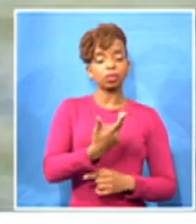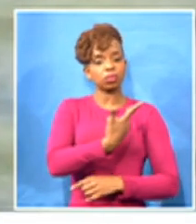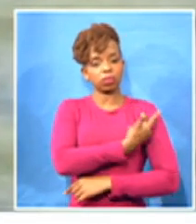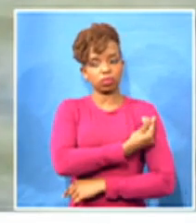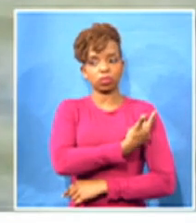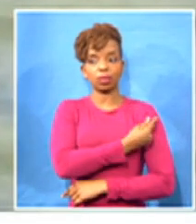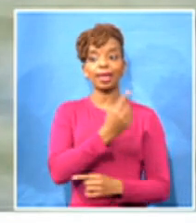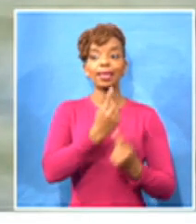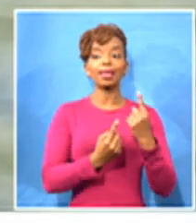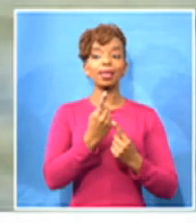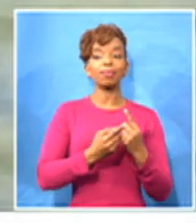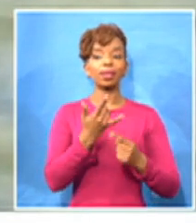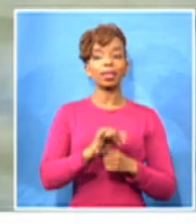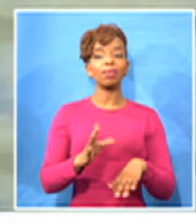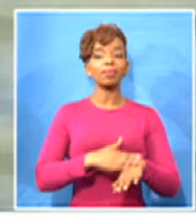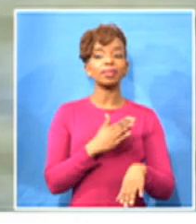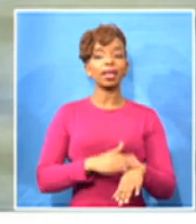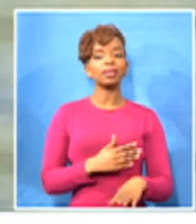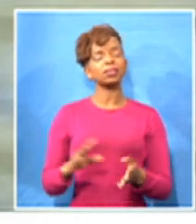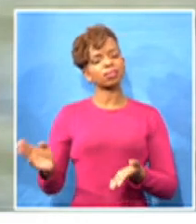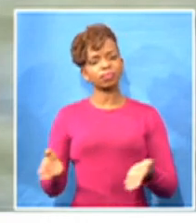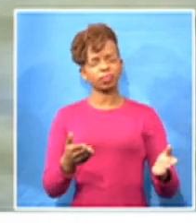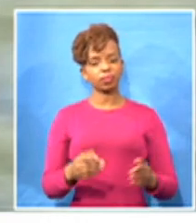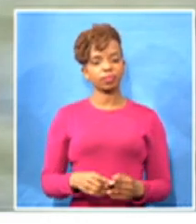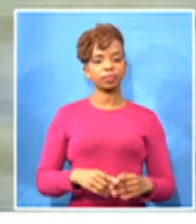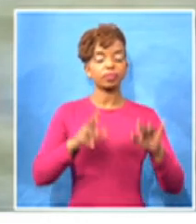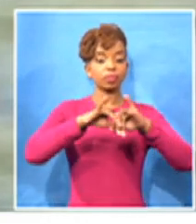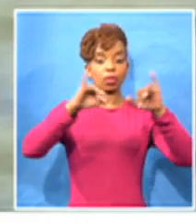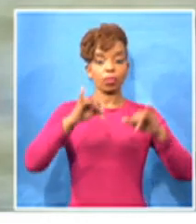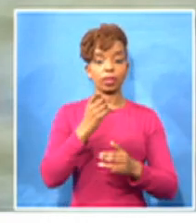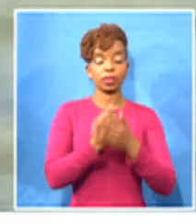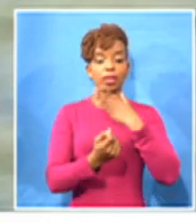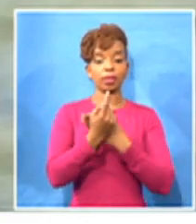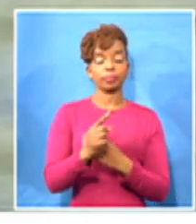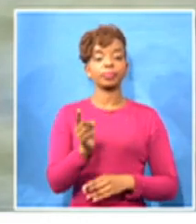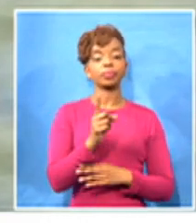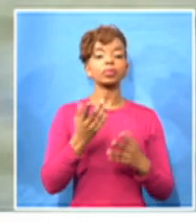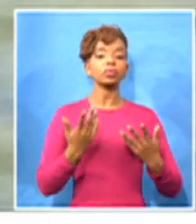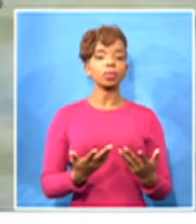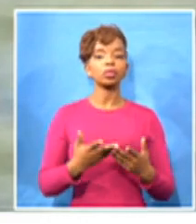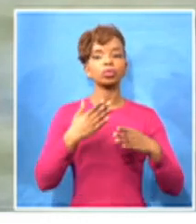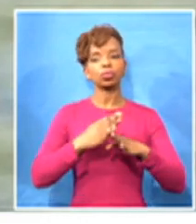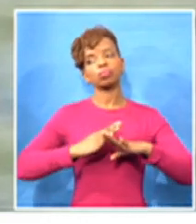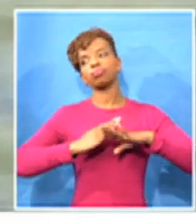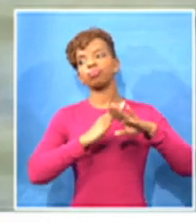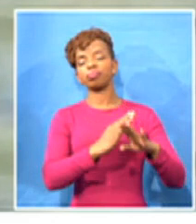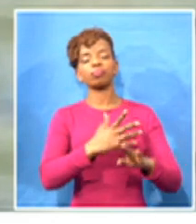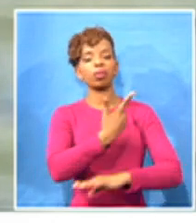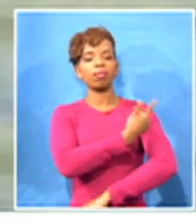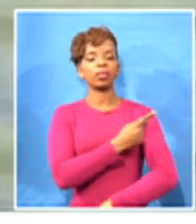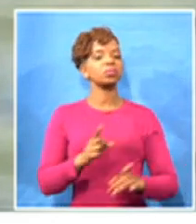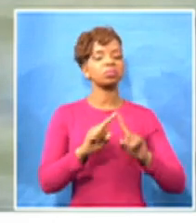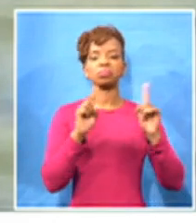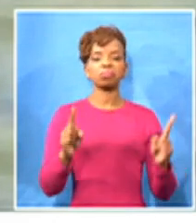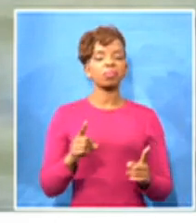if it is late. The worst you can do under the current circumstance is to abstain from vaccination altogether.